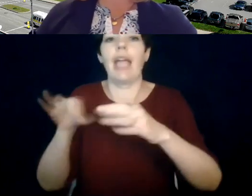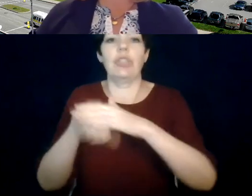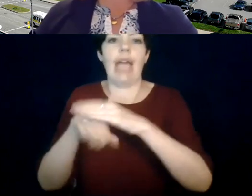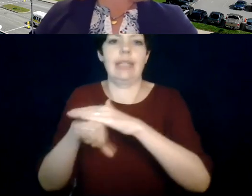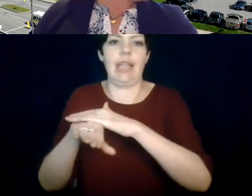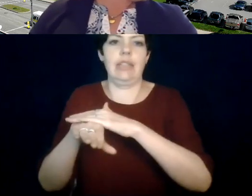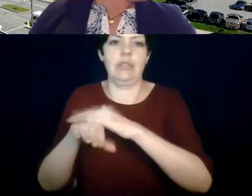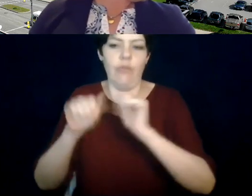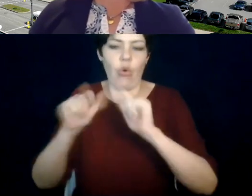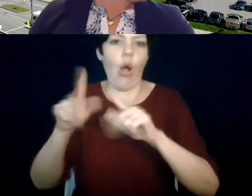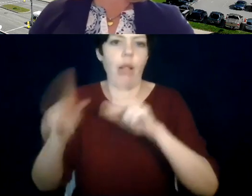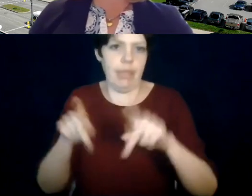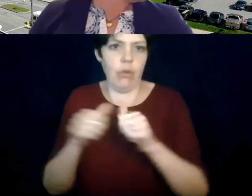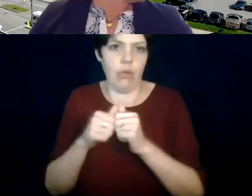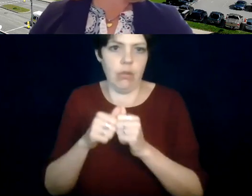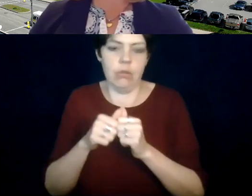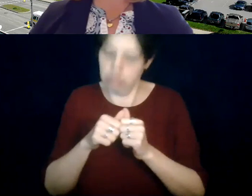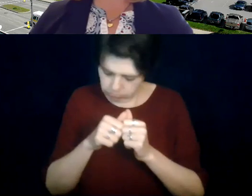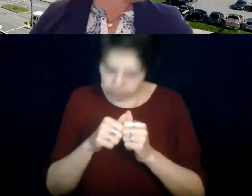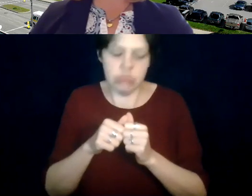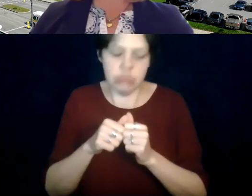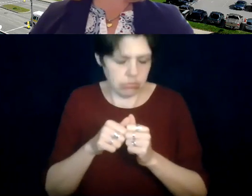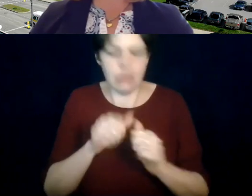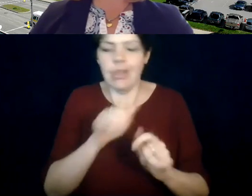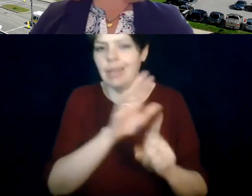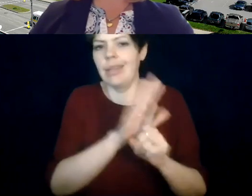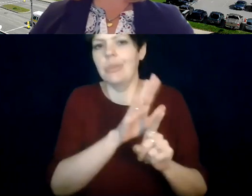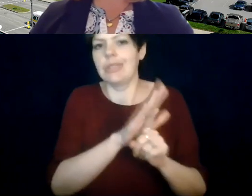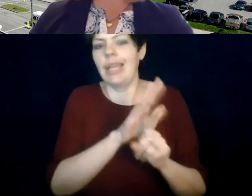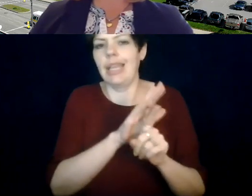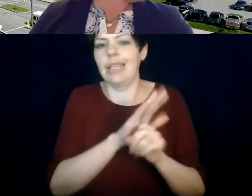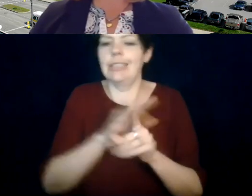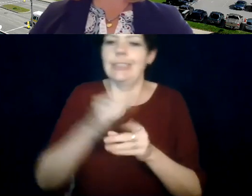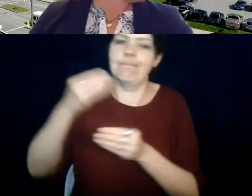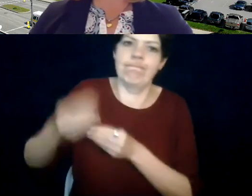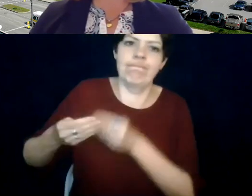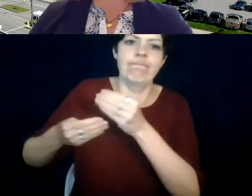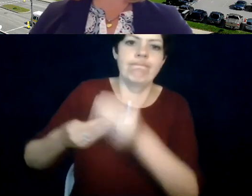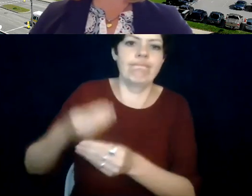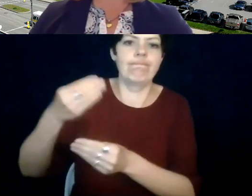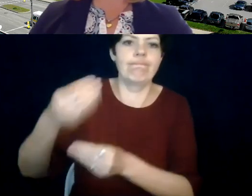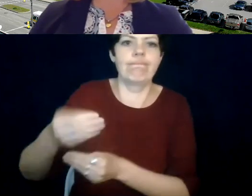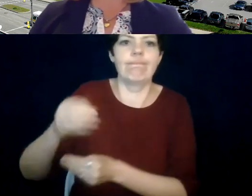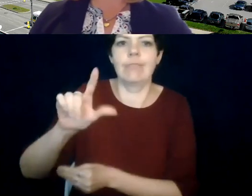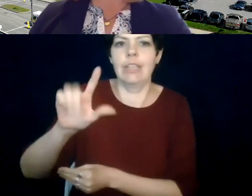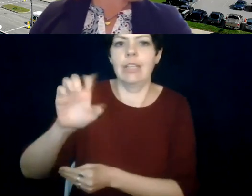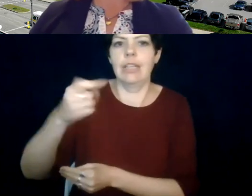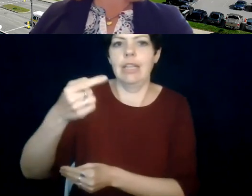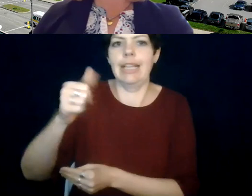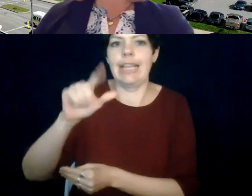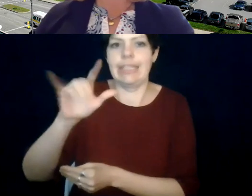And if there's anything legacy that Oscar has left, is from his time